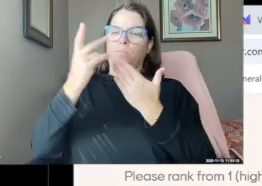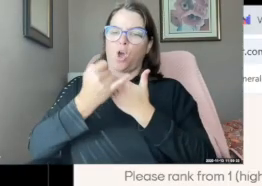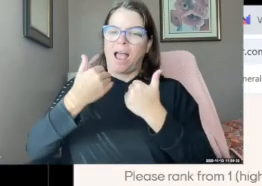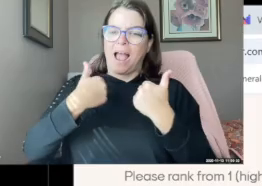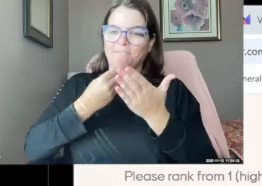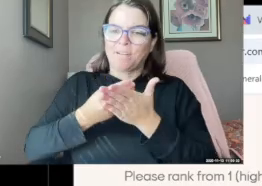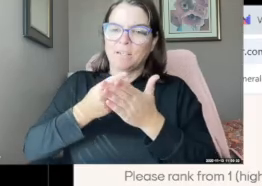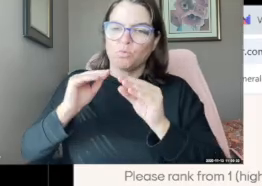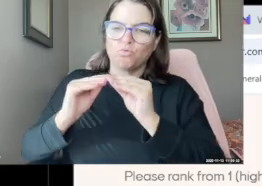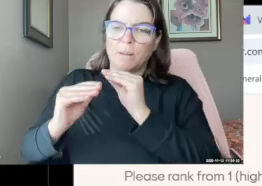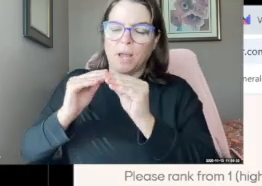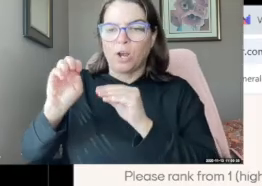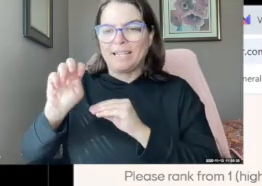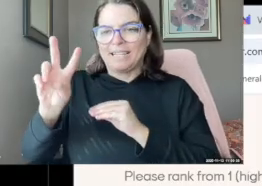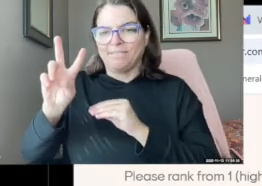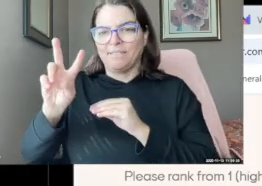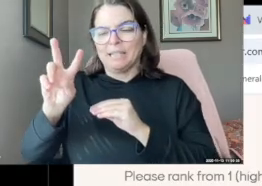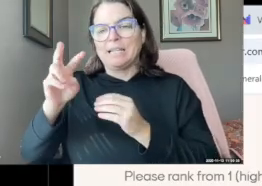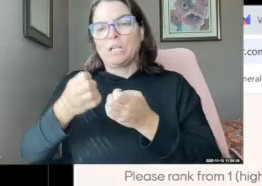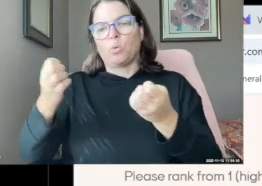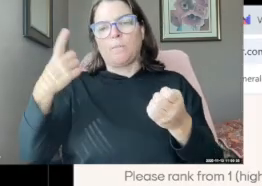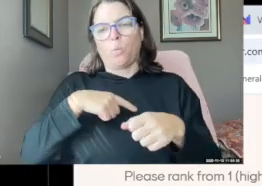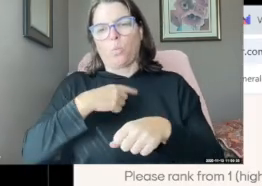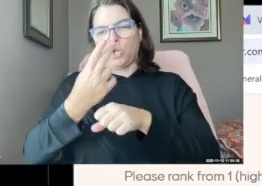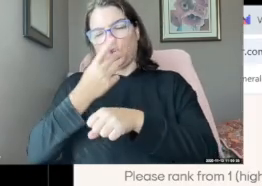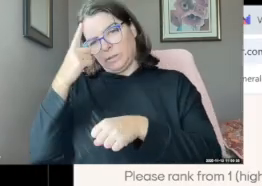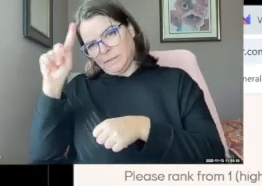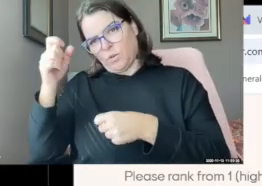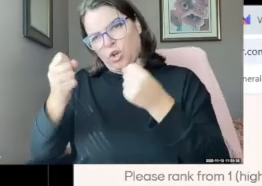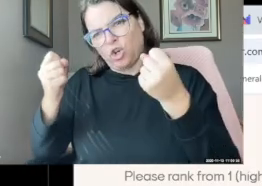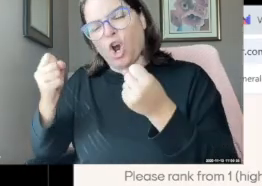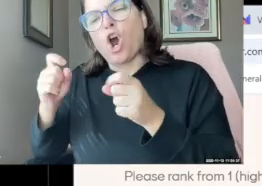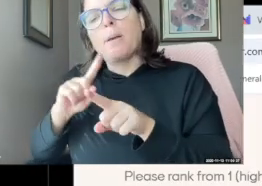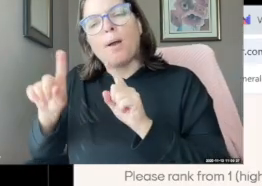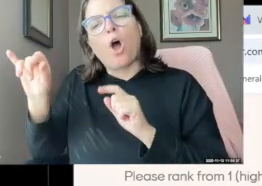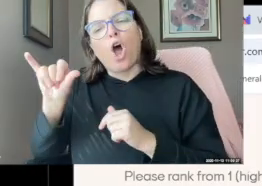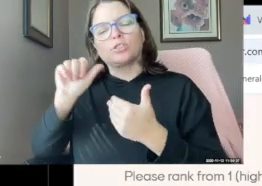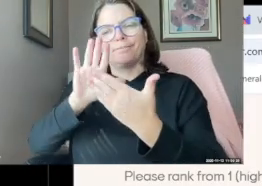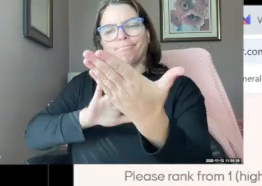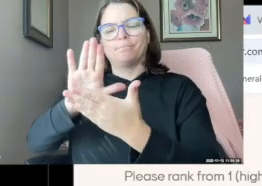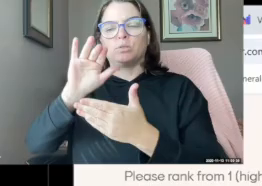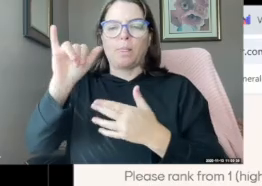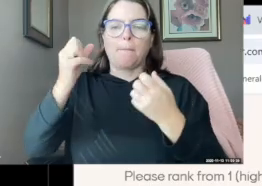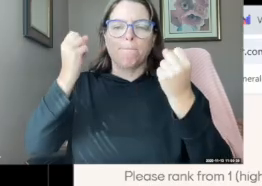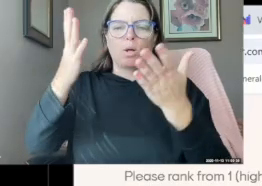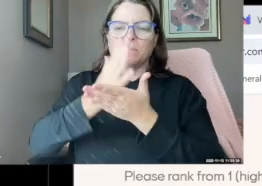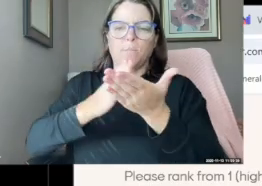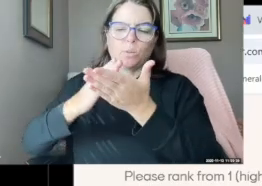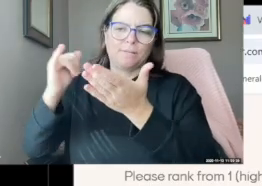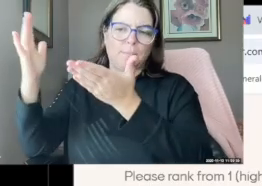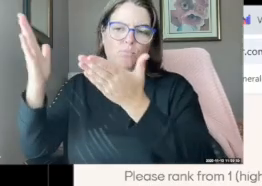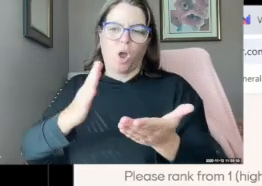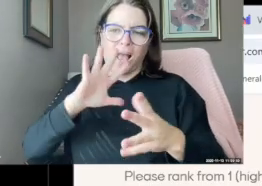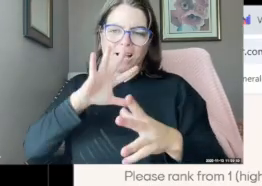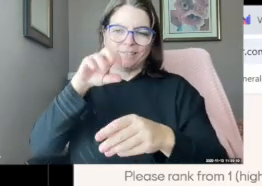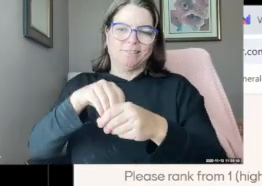putting in tickets. Some of our projects actually have funding to repair EV charging equipment that